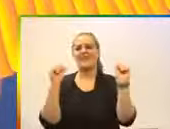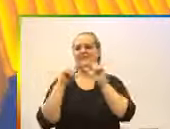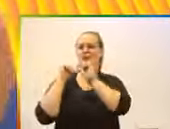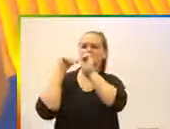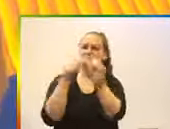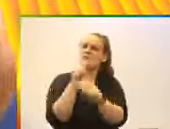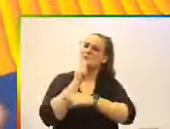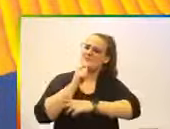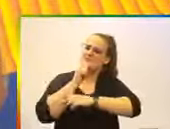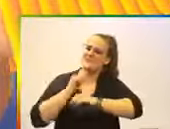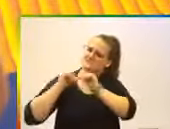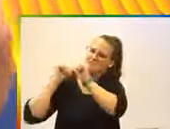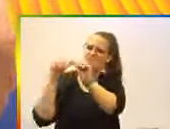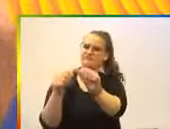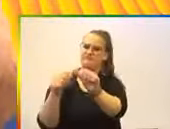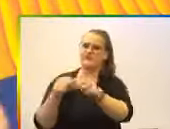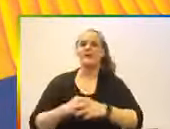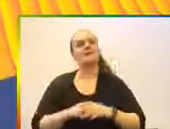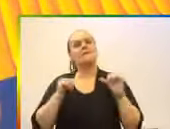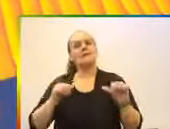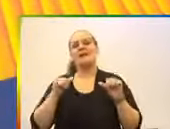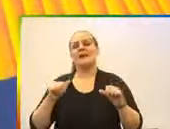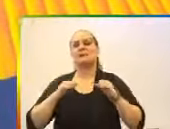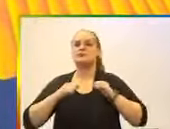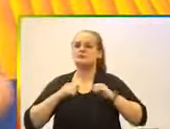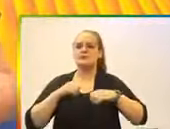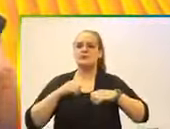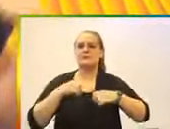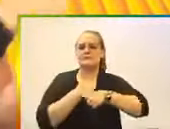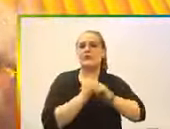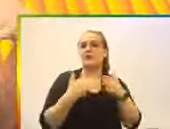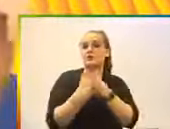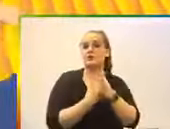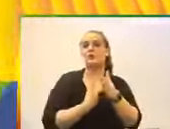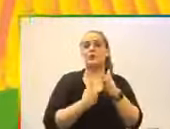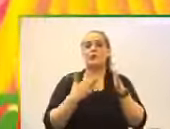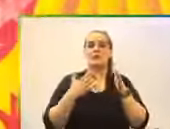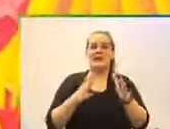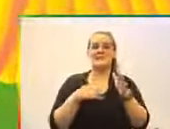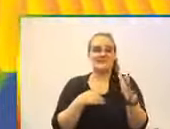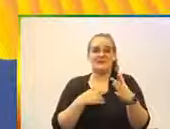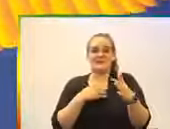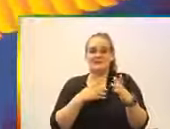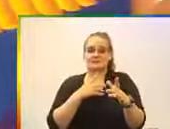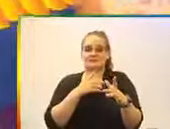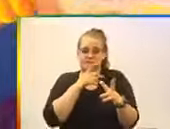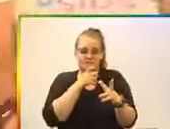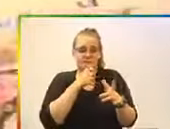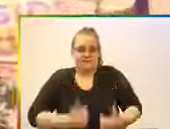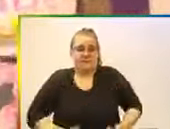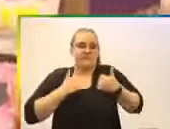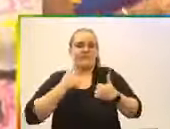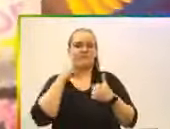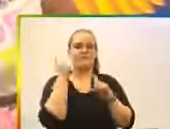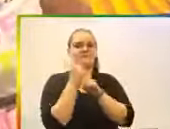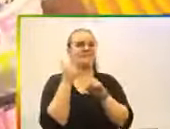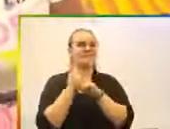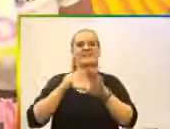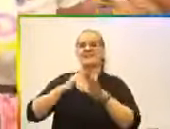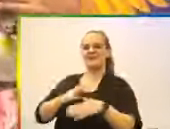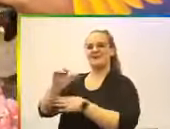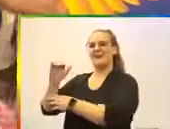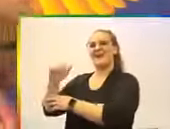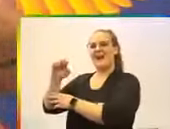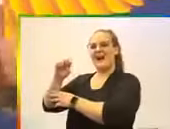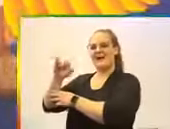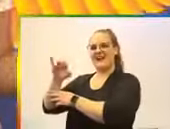able to create new ways of being for themselves. And now I'm gonna throw it to Taisha to talk about the out. Hi everyone, I'm